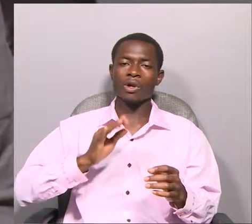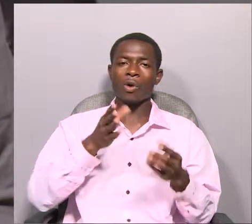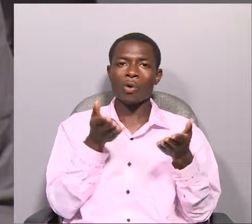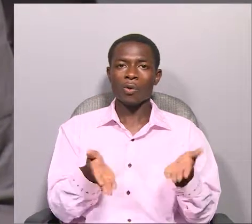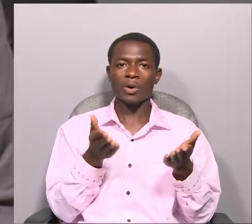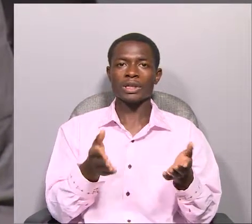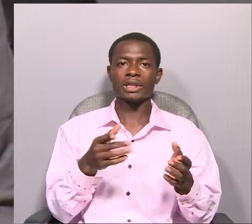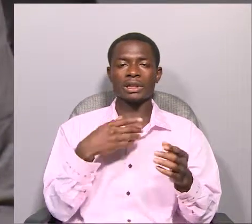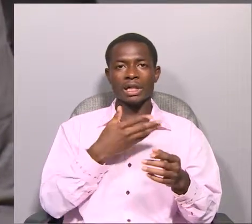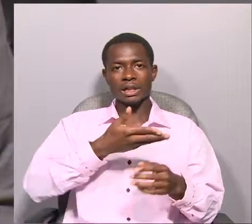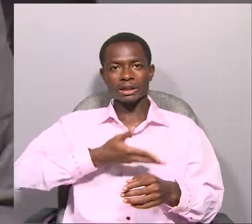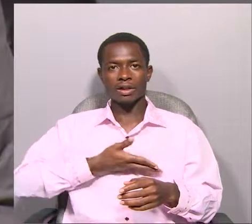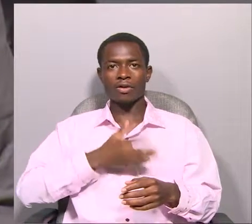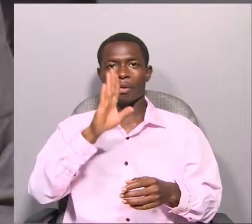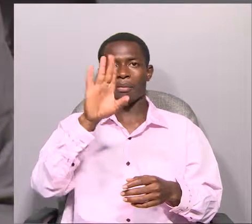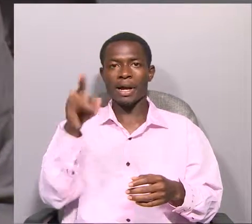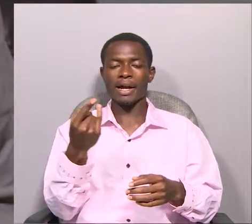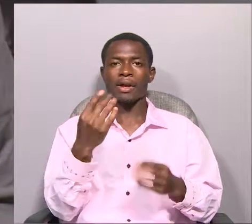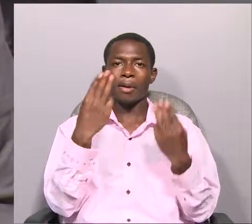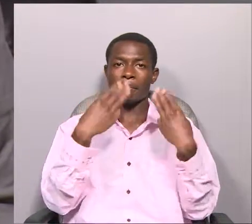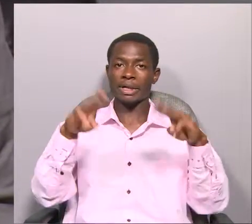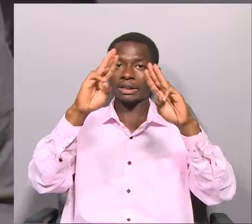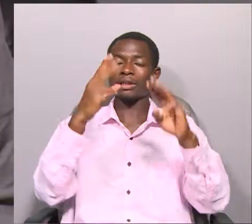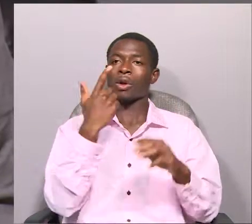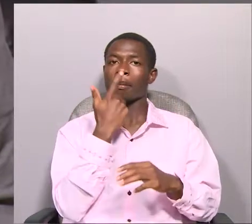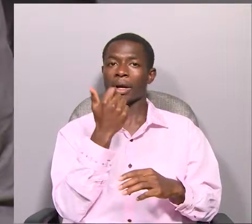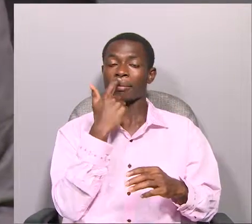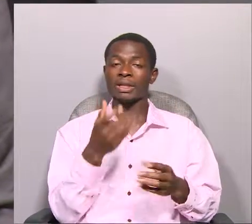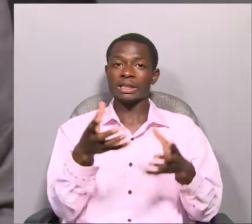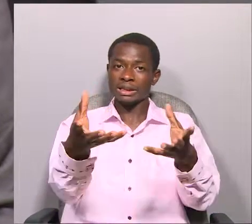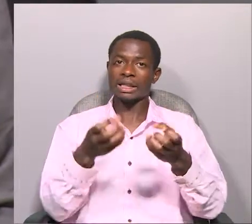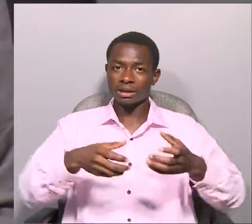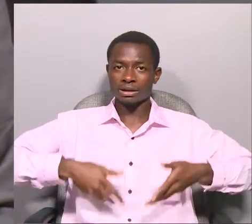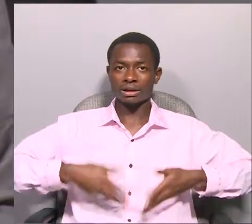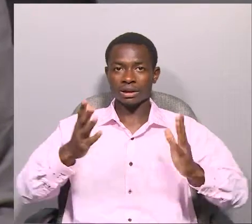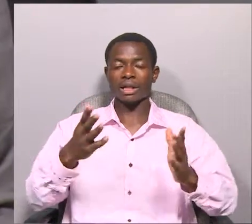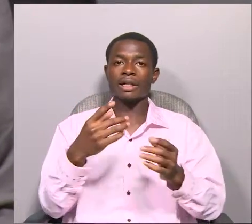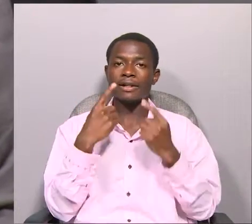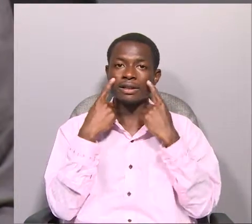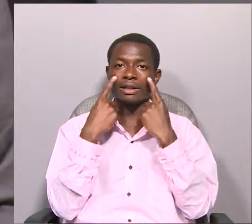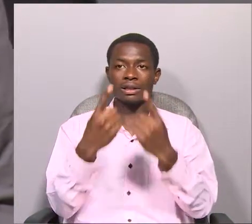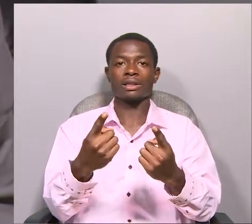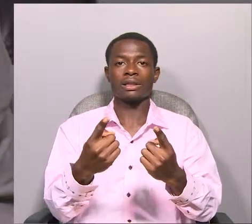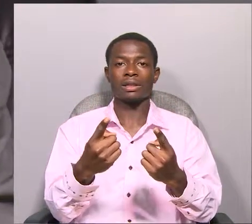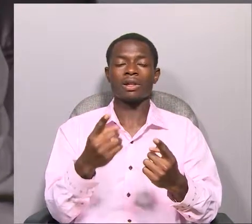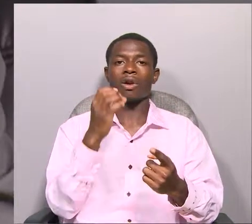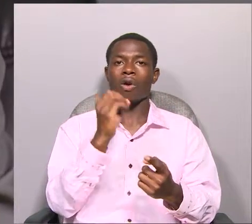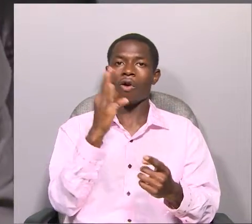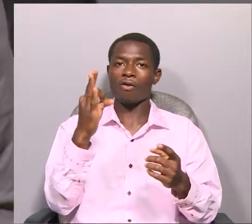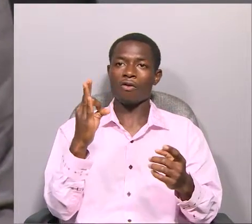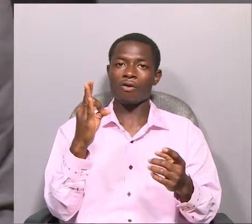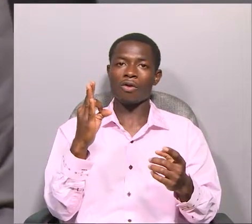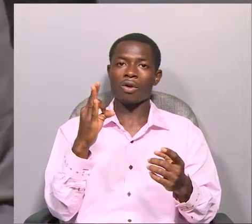is led by His Excellency President Mugabe, takes seriously the views,